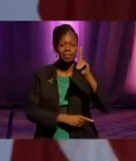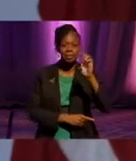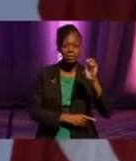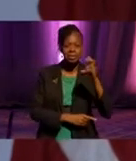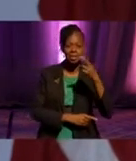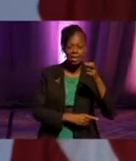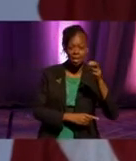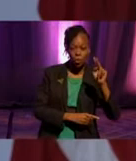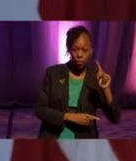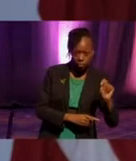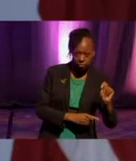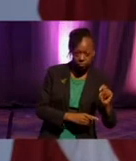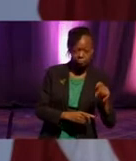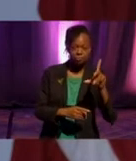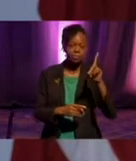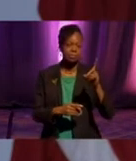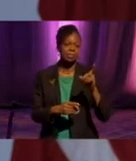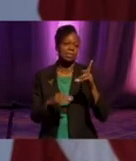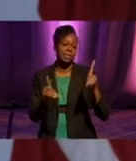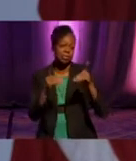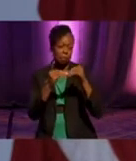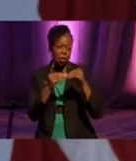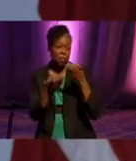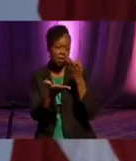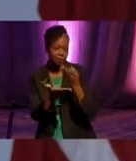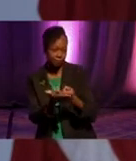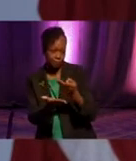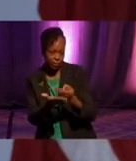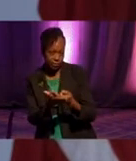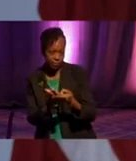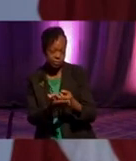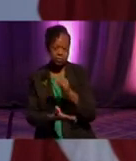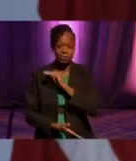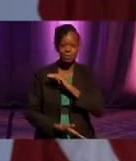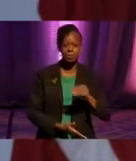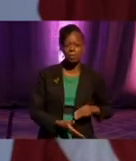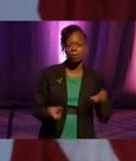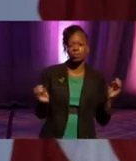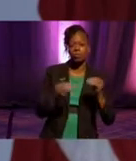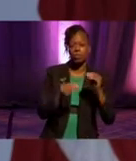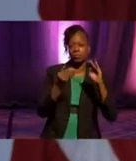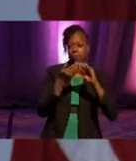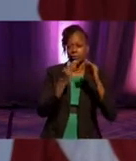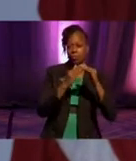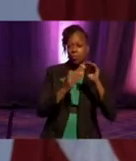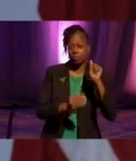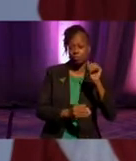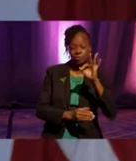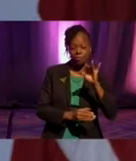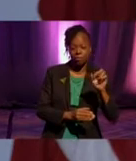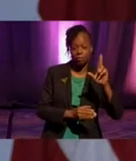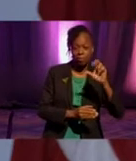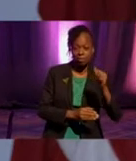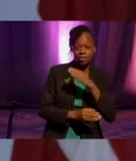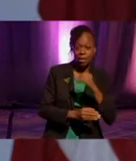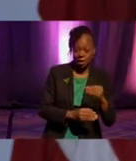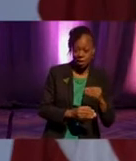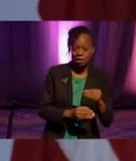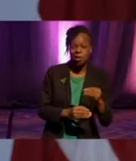the Department of Employment Services, the Mayor's Office of Community Affairs, Serve DC, also known as the Mayor's Office